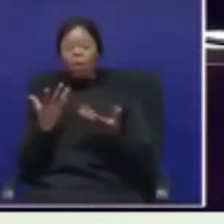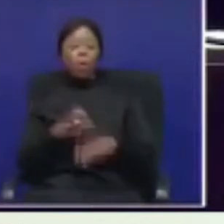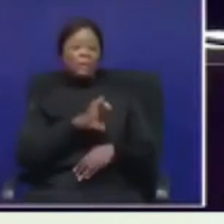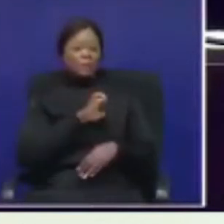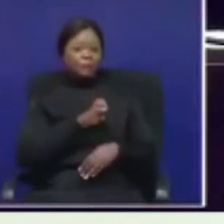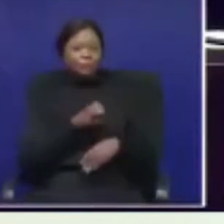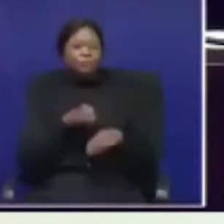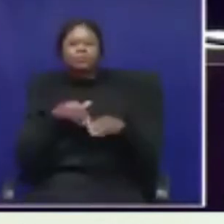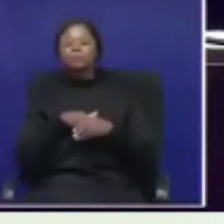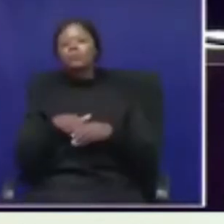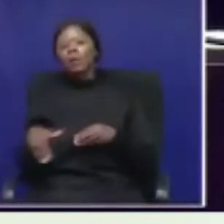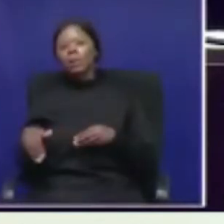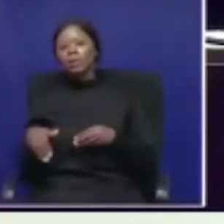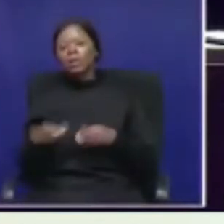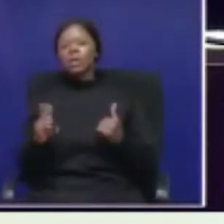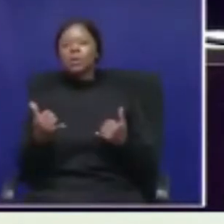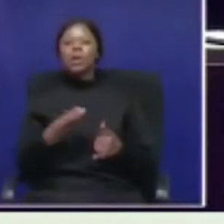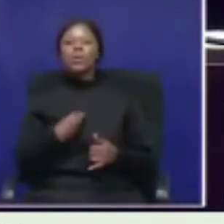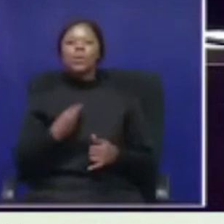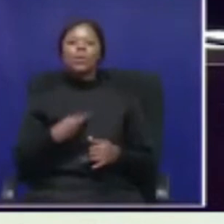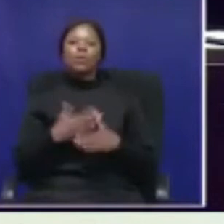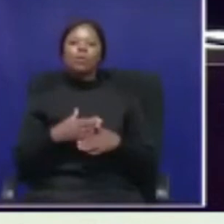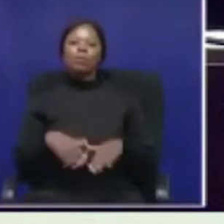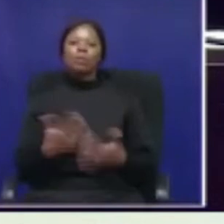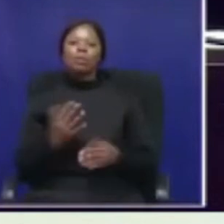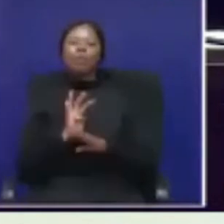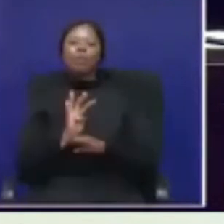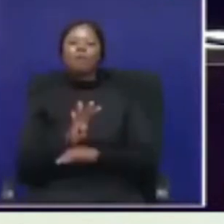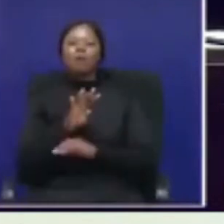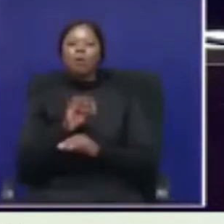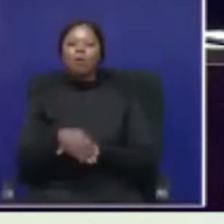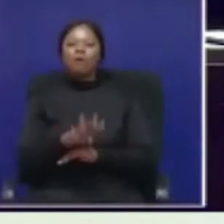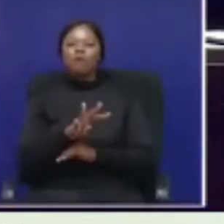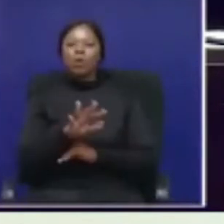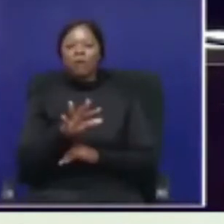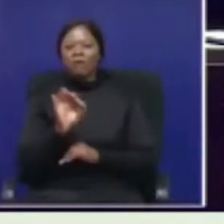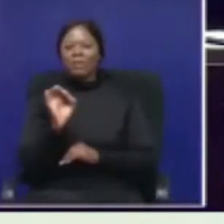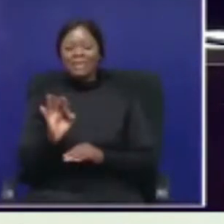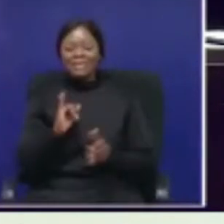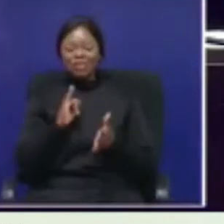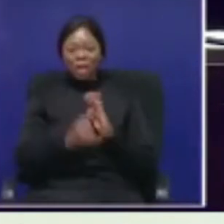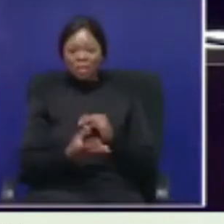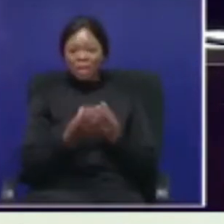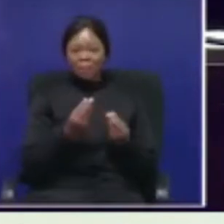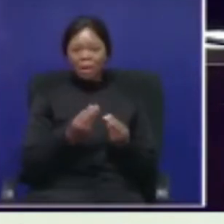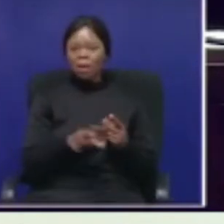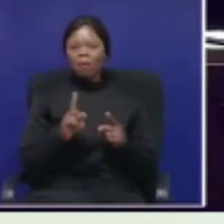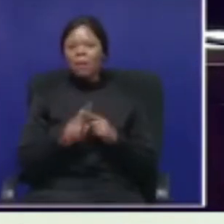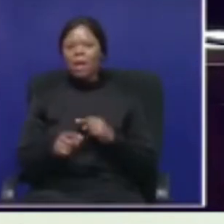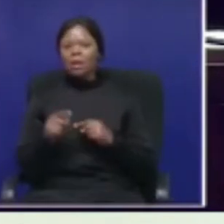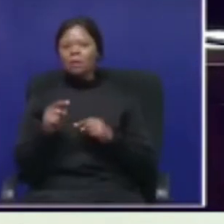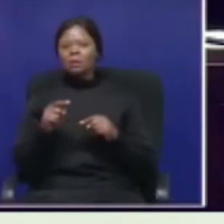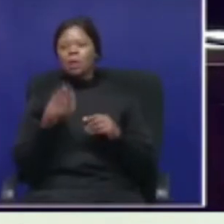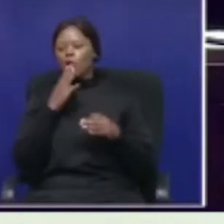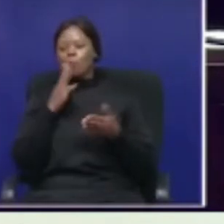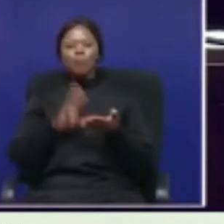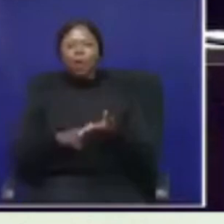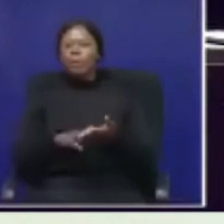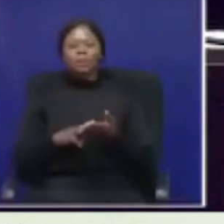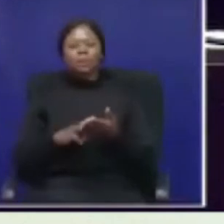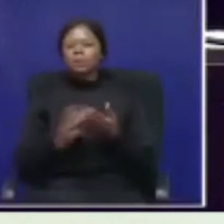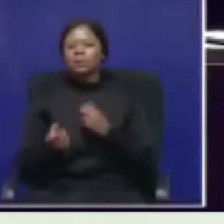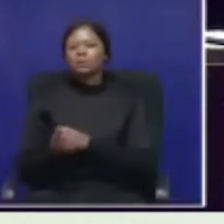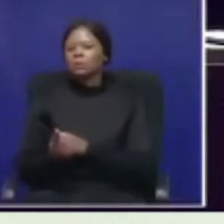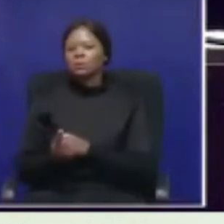youth unemployment stands at over 45%. That is not just a number, it is a broken promise. It is the daily reality for